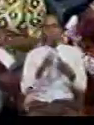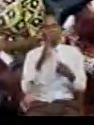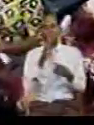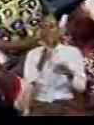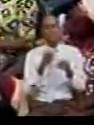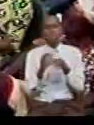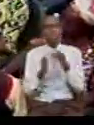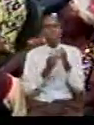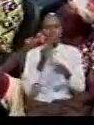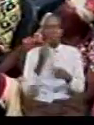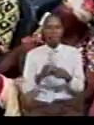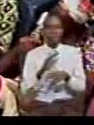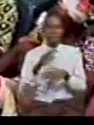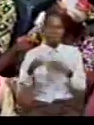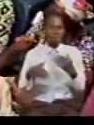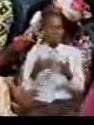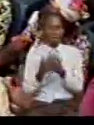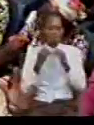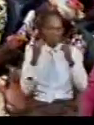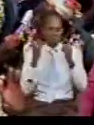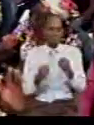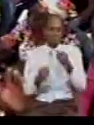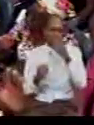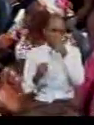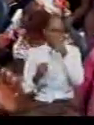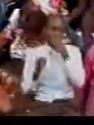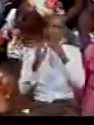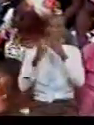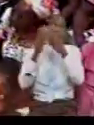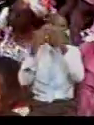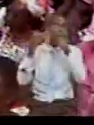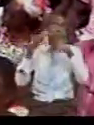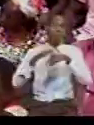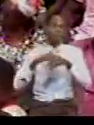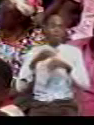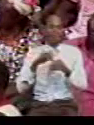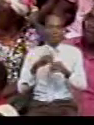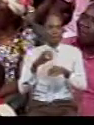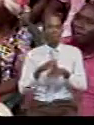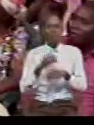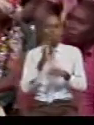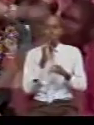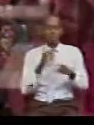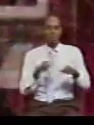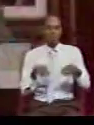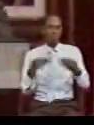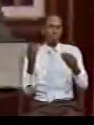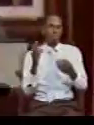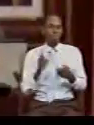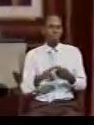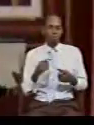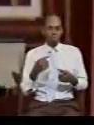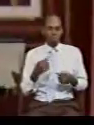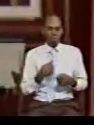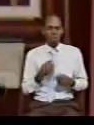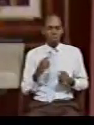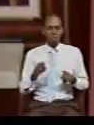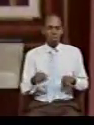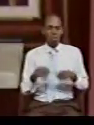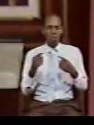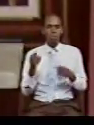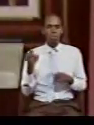All power in heaven and in earth is given unto me. Go ye